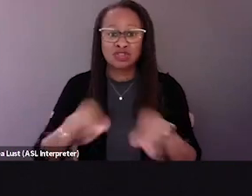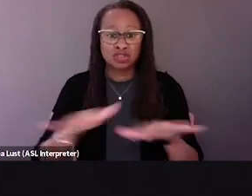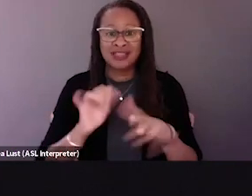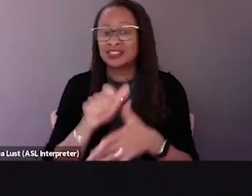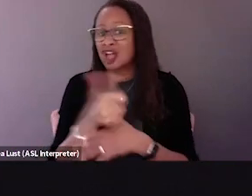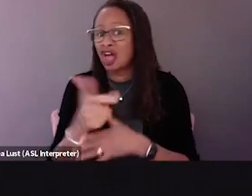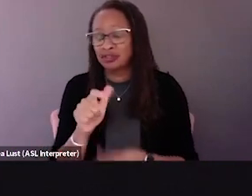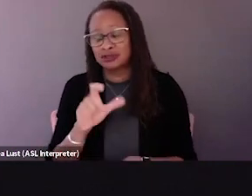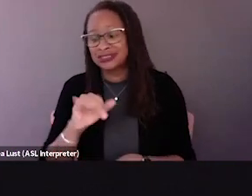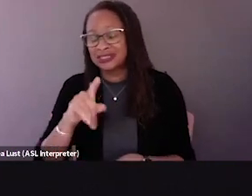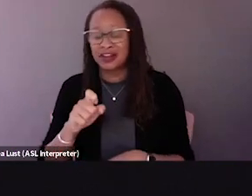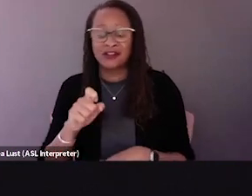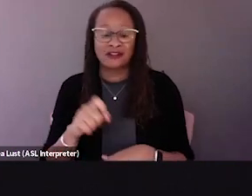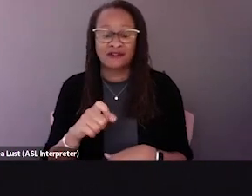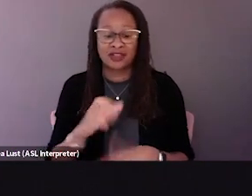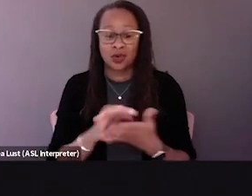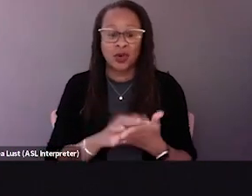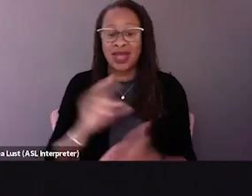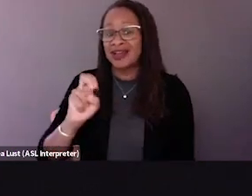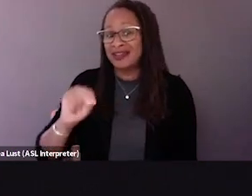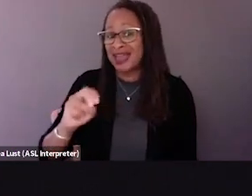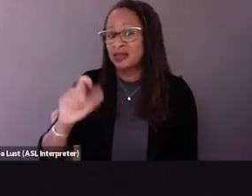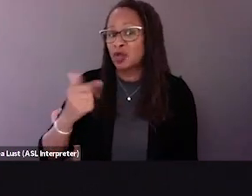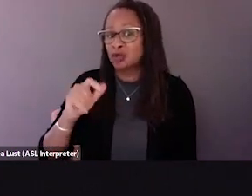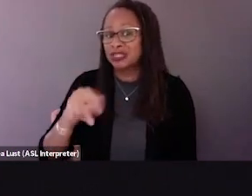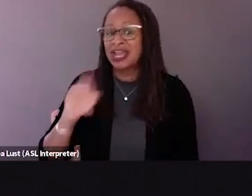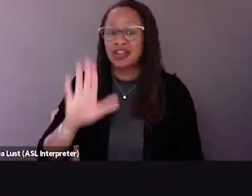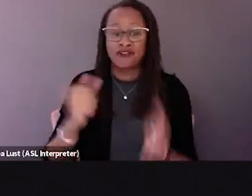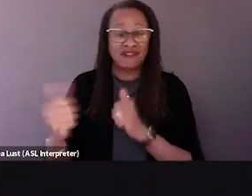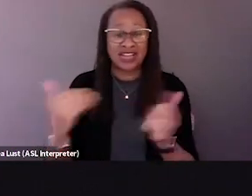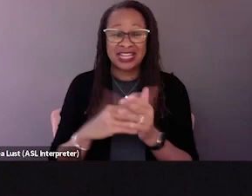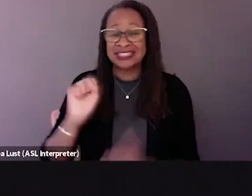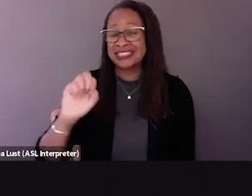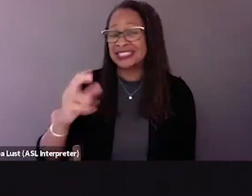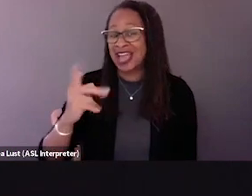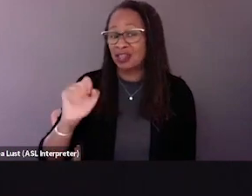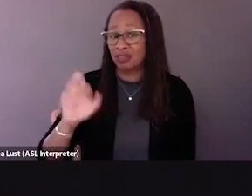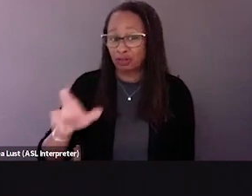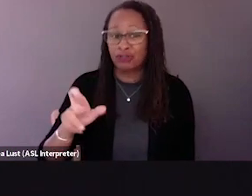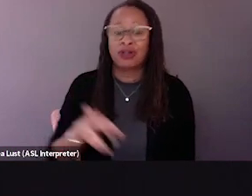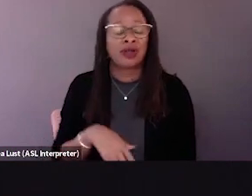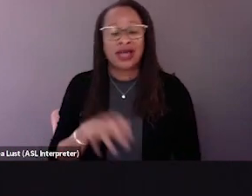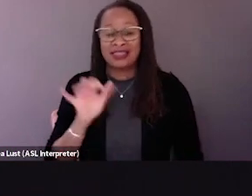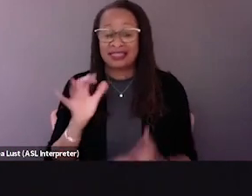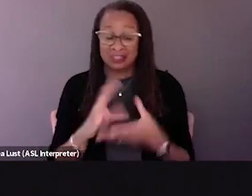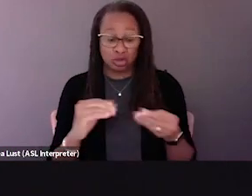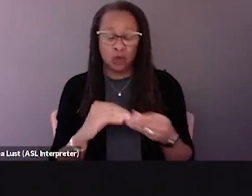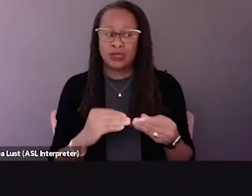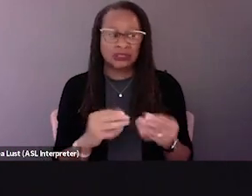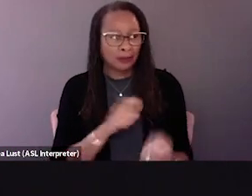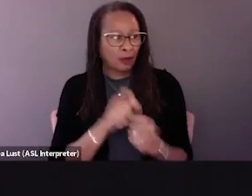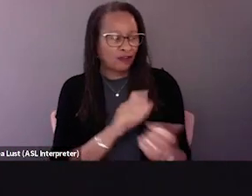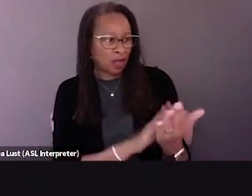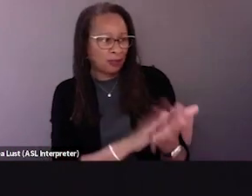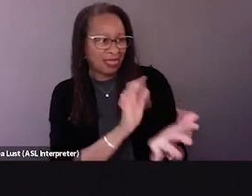the coin is Nan Goldin and her fight against the Sacklers. And this story is like a perfect complement to that,